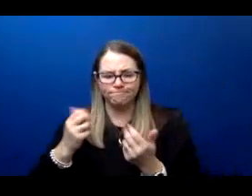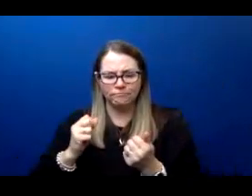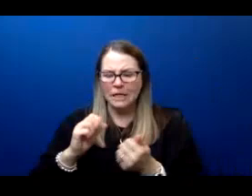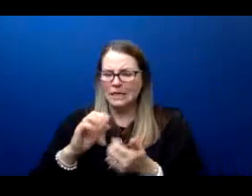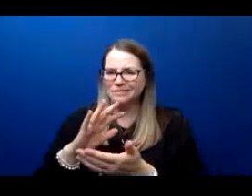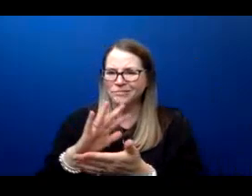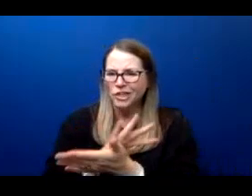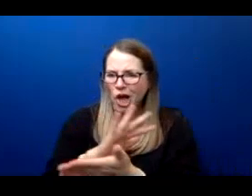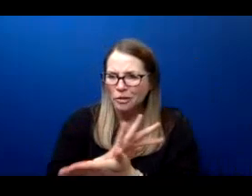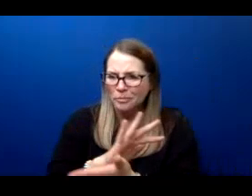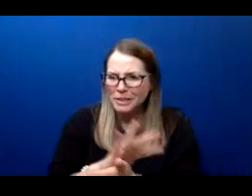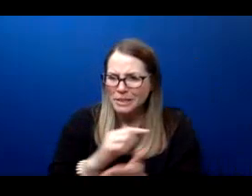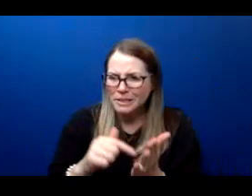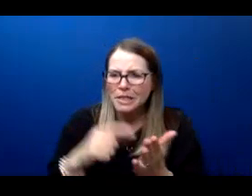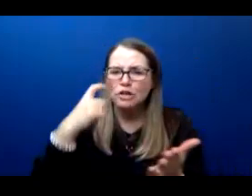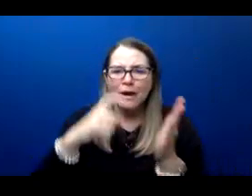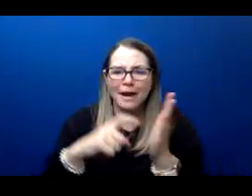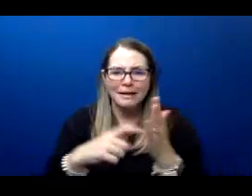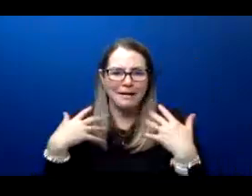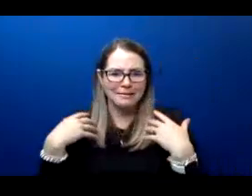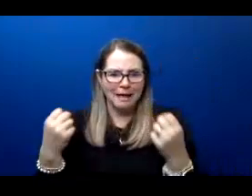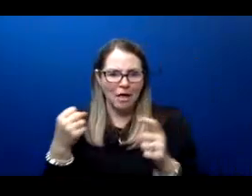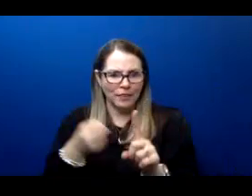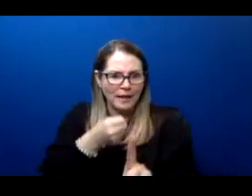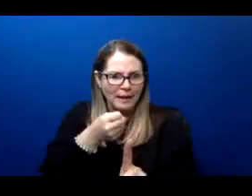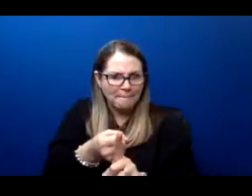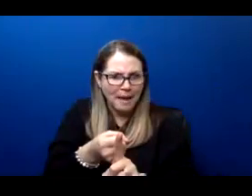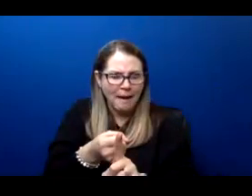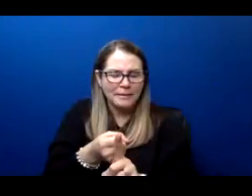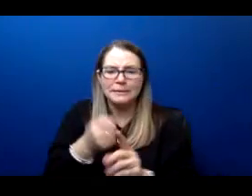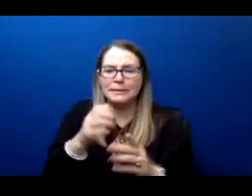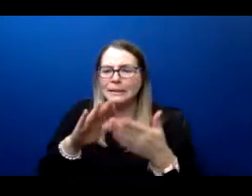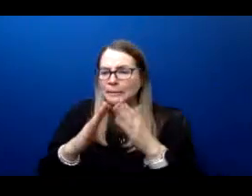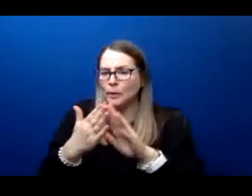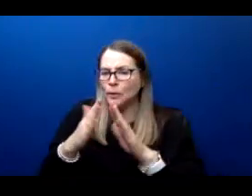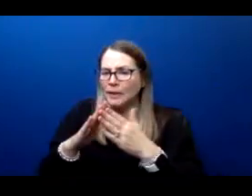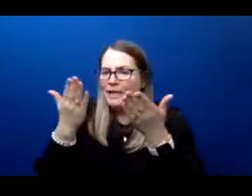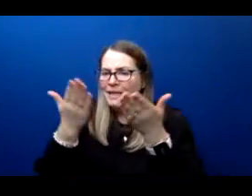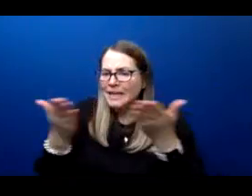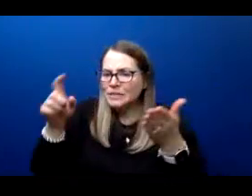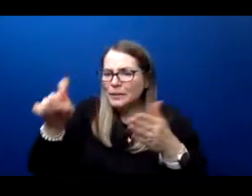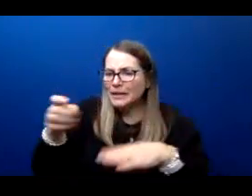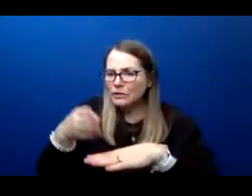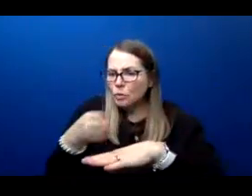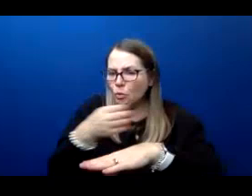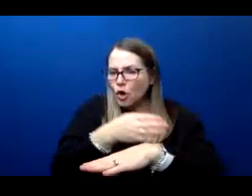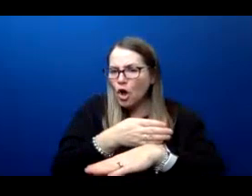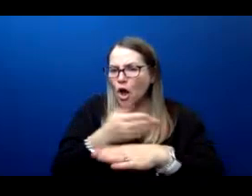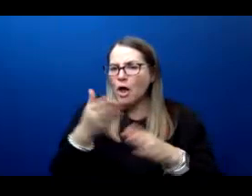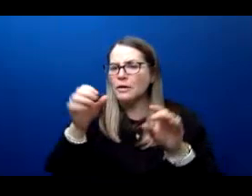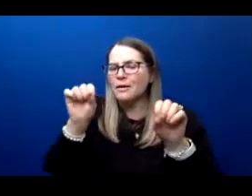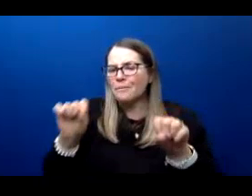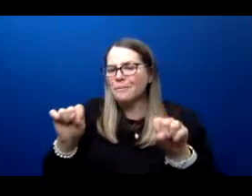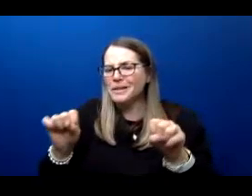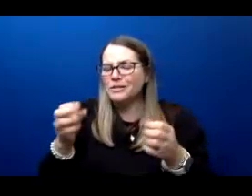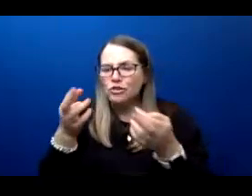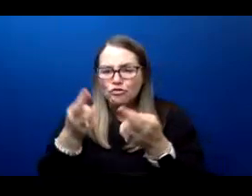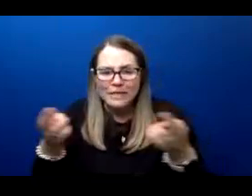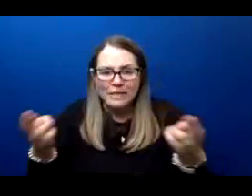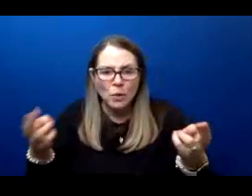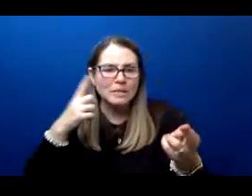recognize community health impacts in our community, as well as things that we need to work on, maybe some potential resources that need to go out to our